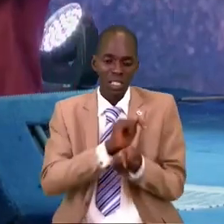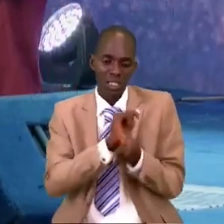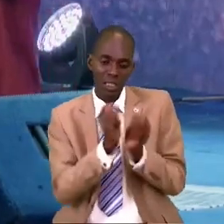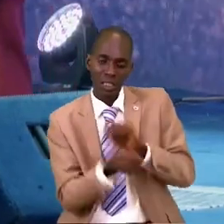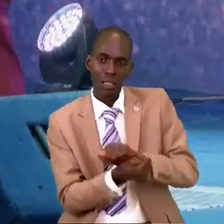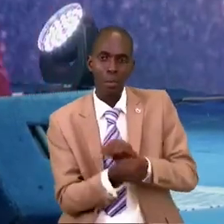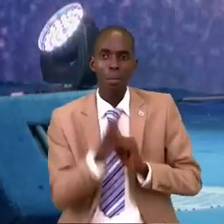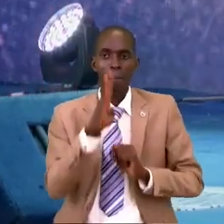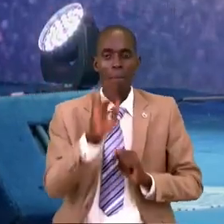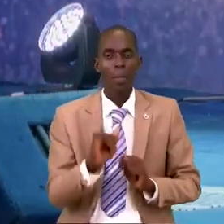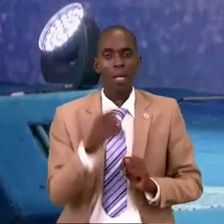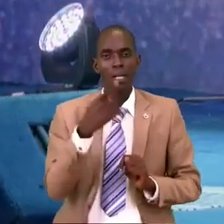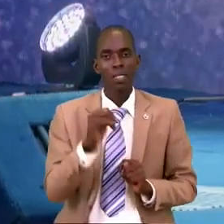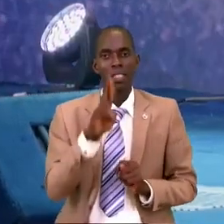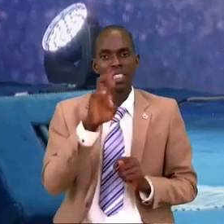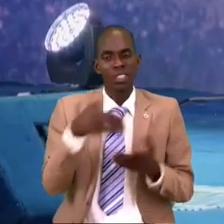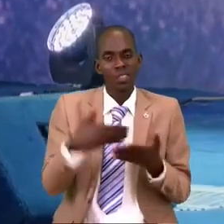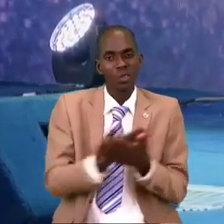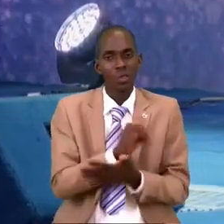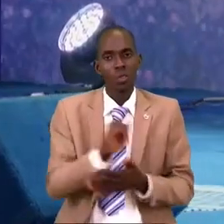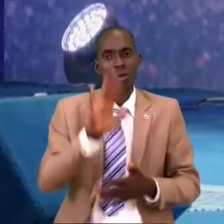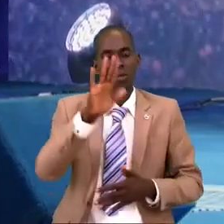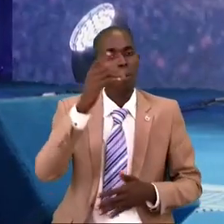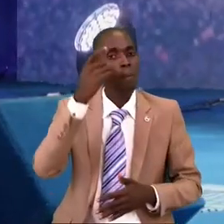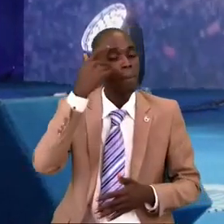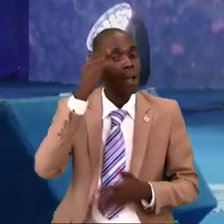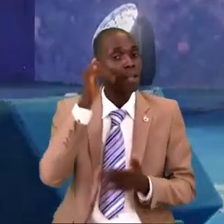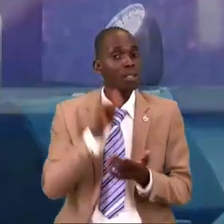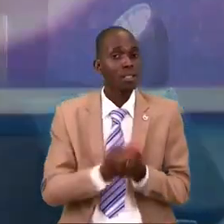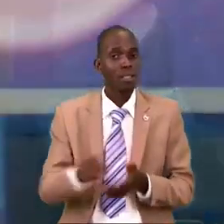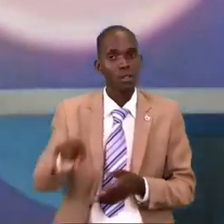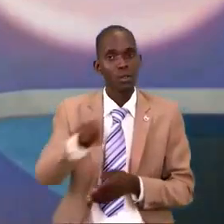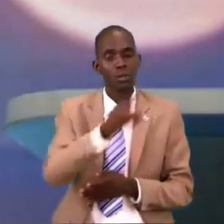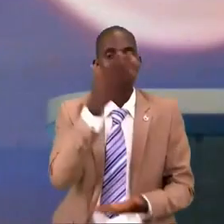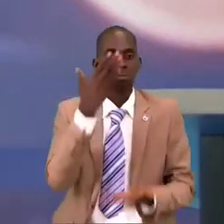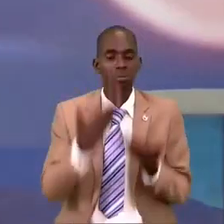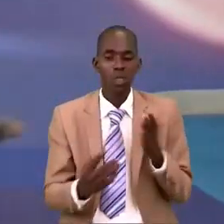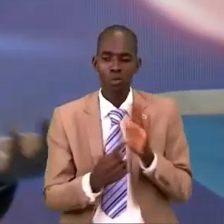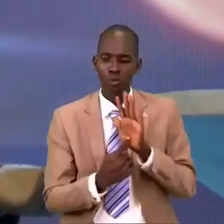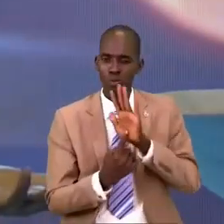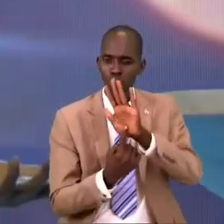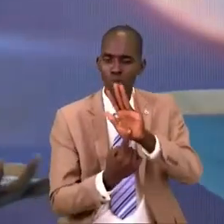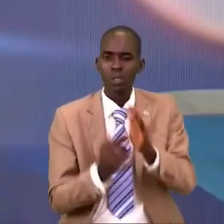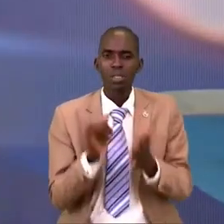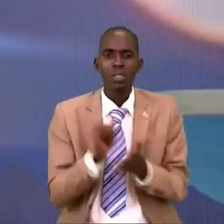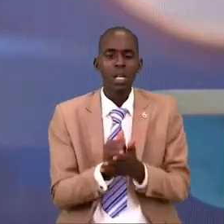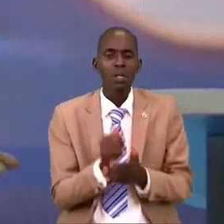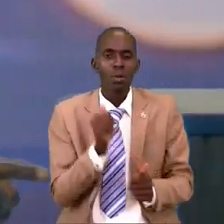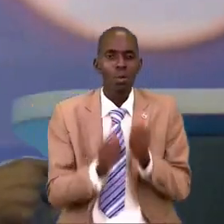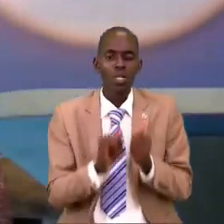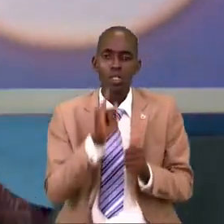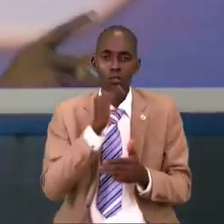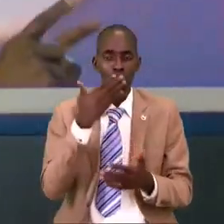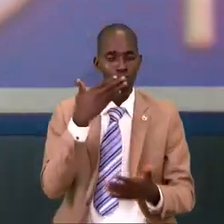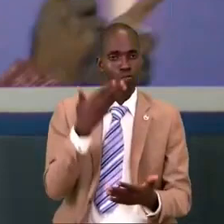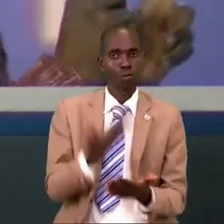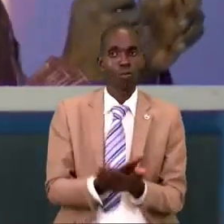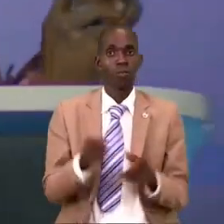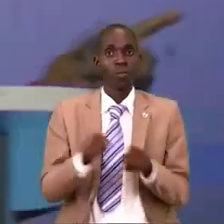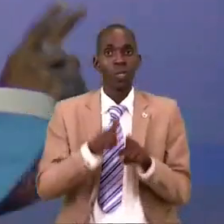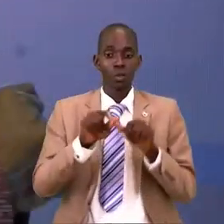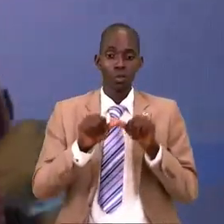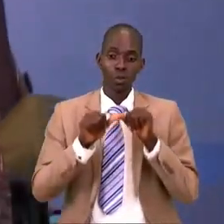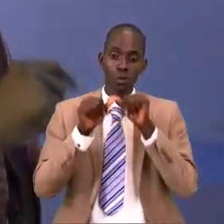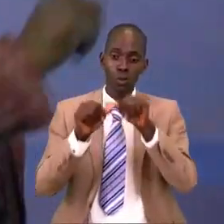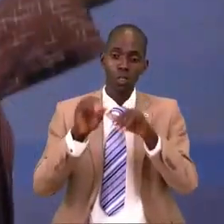you continue in the grace of God, as you continue in the love of God, as you continue in the